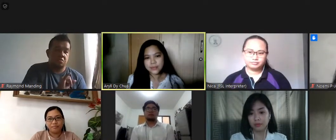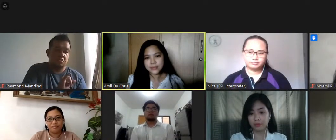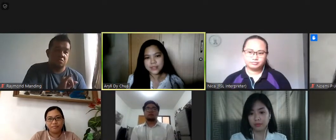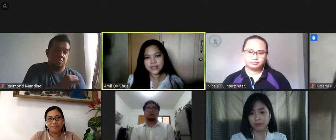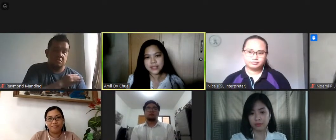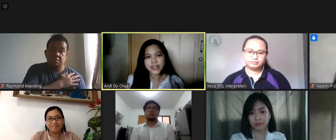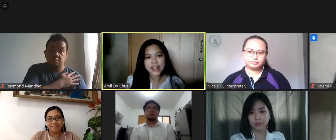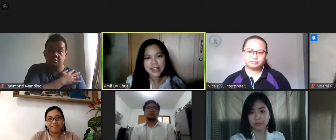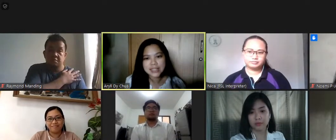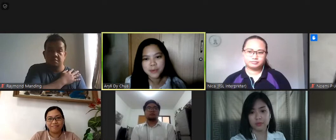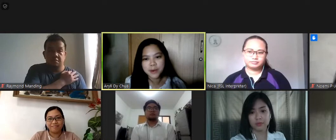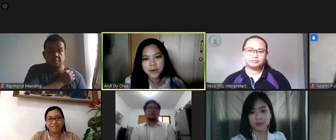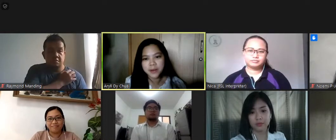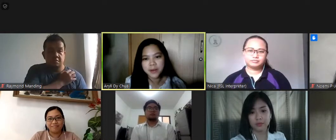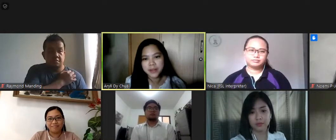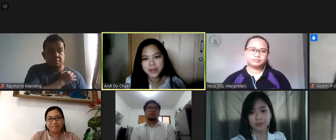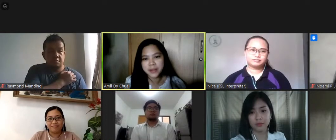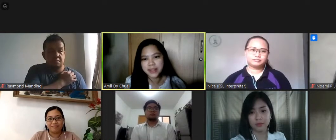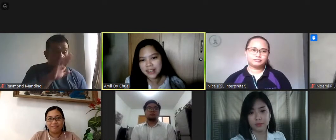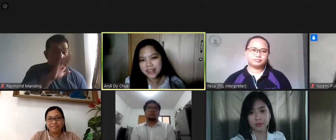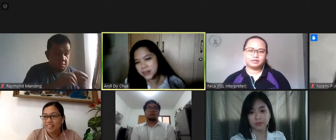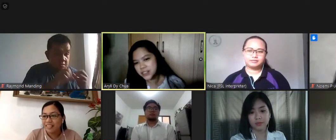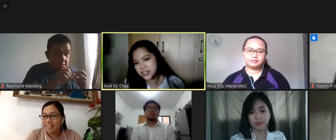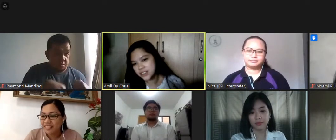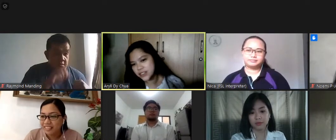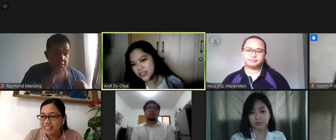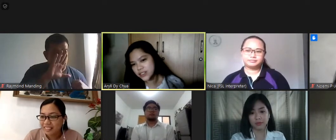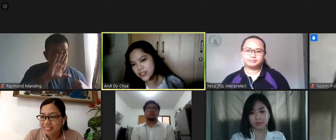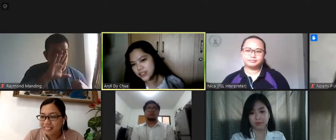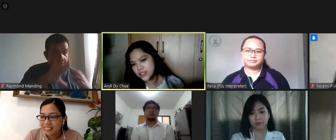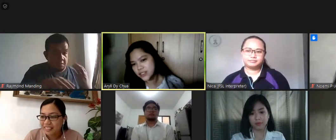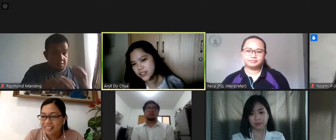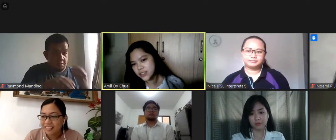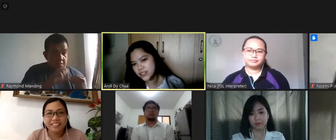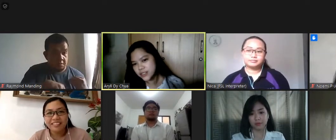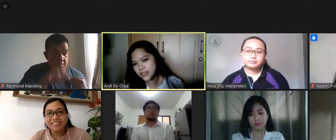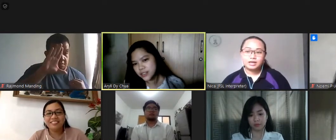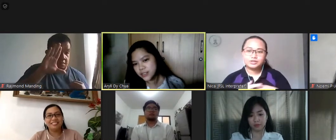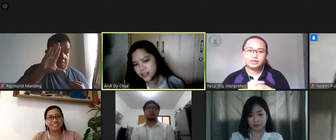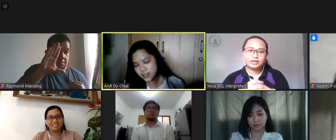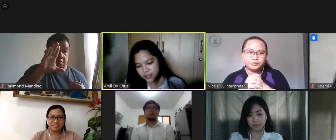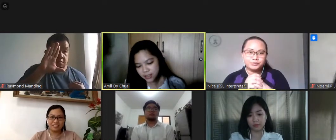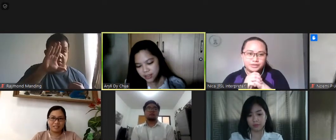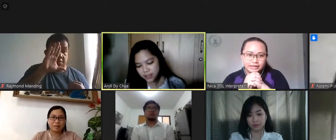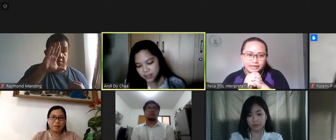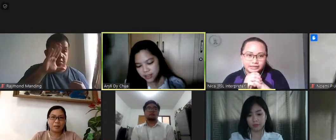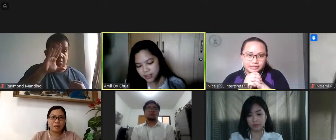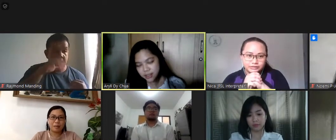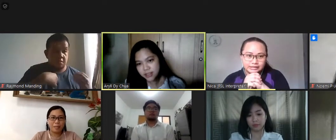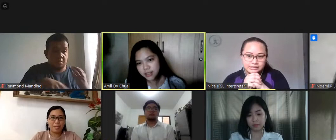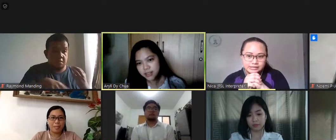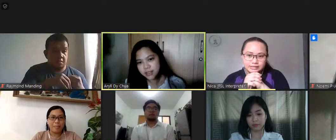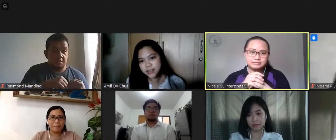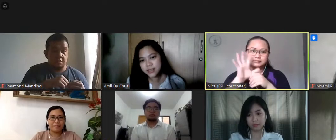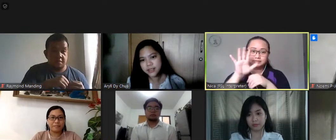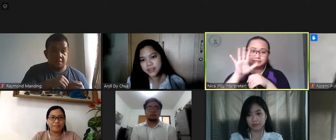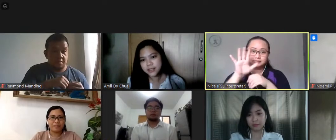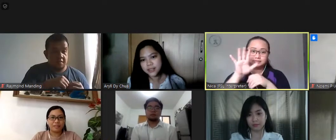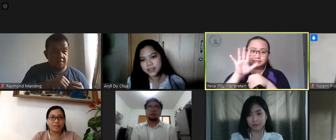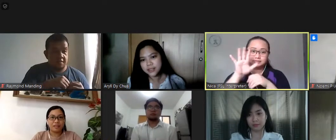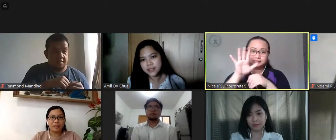So, Sir Gats po, I would like to ask a question. Sorry, Raymond would like to add something. Okay,